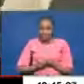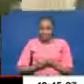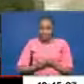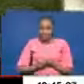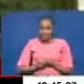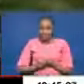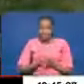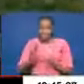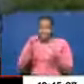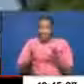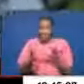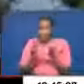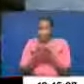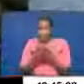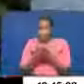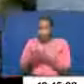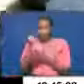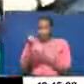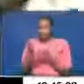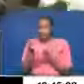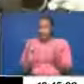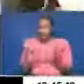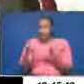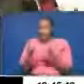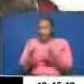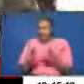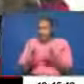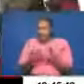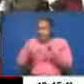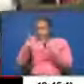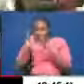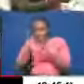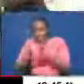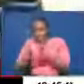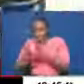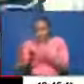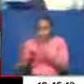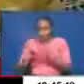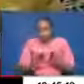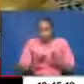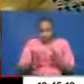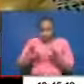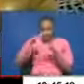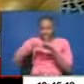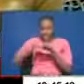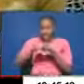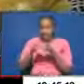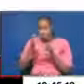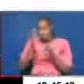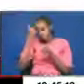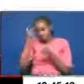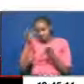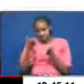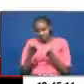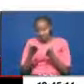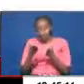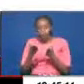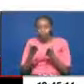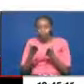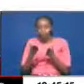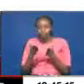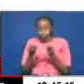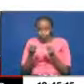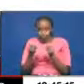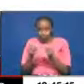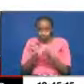Finally, Kenya is targeting group travelers as a strategy to increase tourist arrivals as the sector recovers from COVID-19 disruptions. As we kick